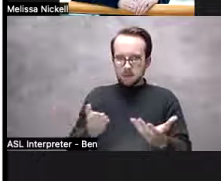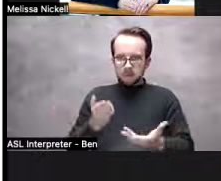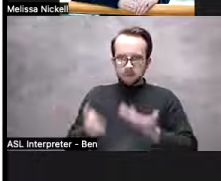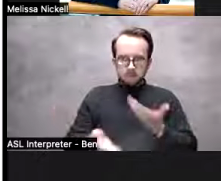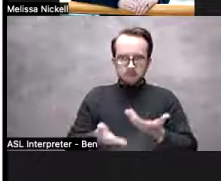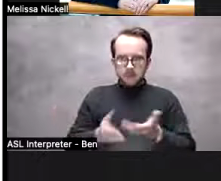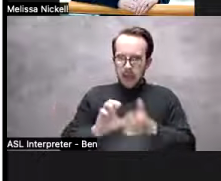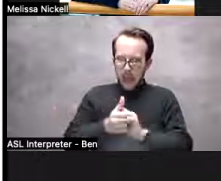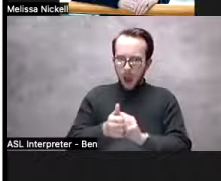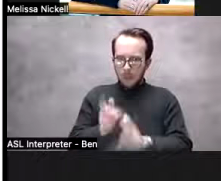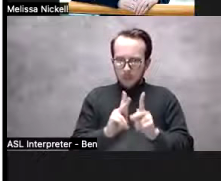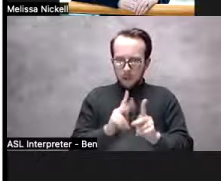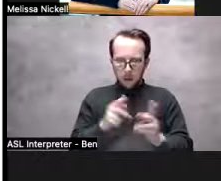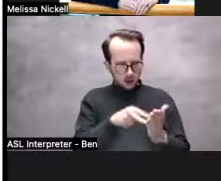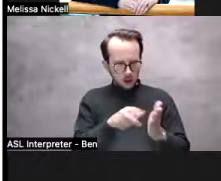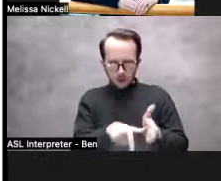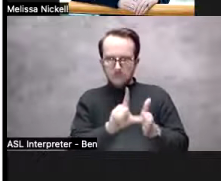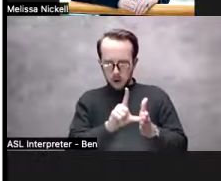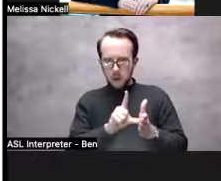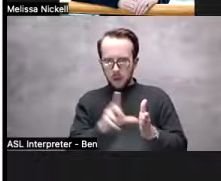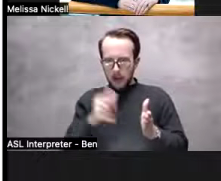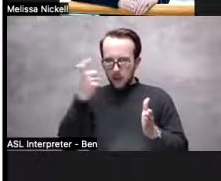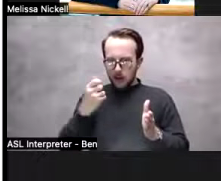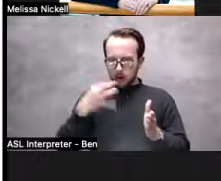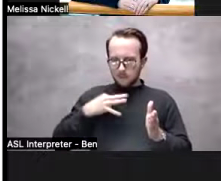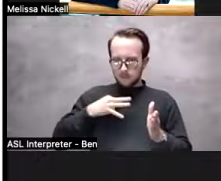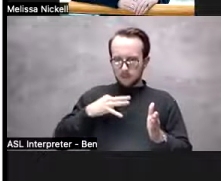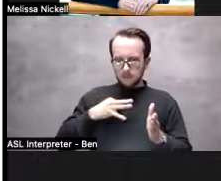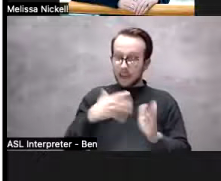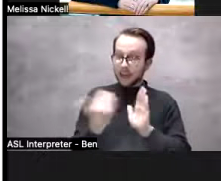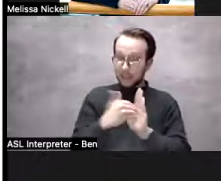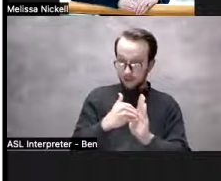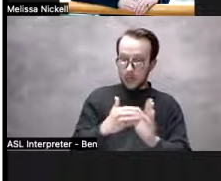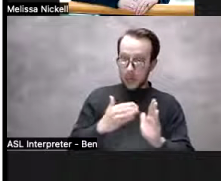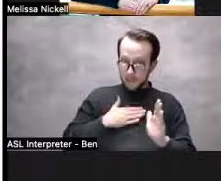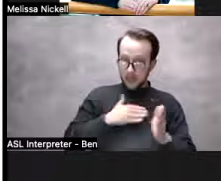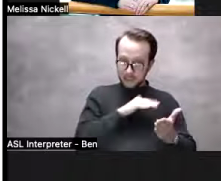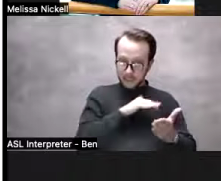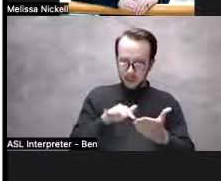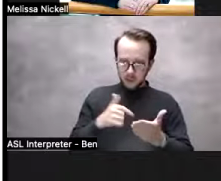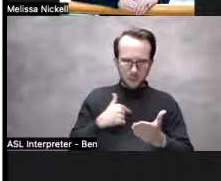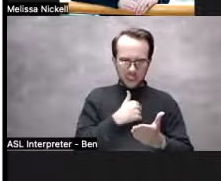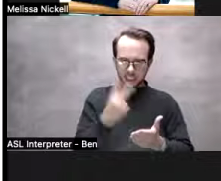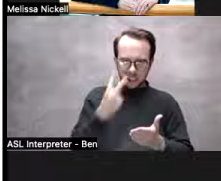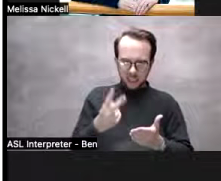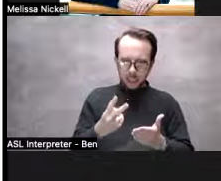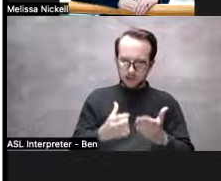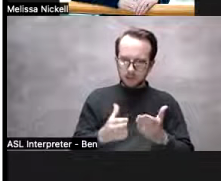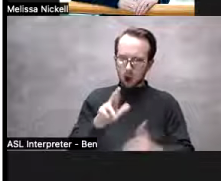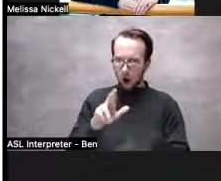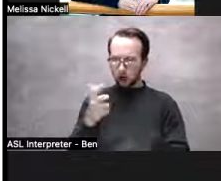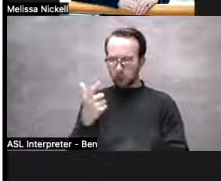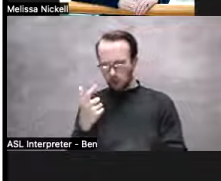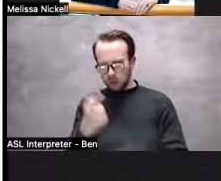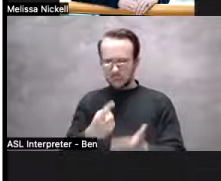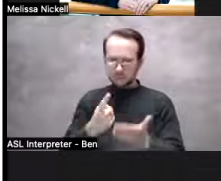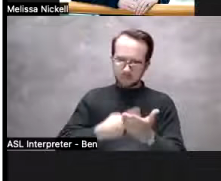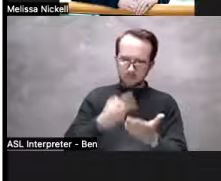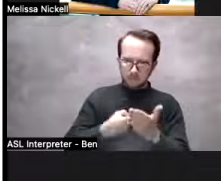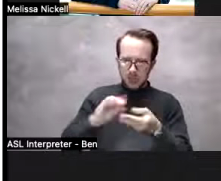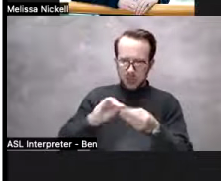reviewers look at the R21 grants. And I will say again, getting back to my study section, we'd see R01 grant or R21 grants, and a number of them